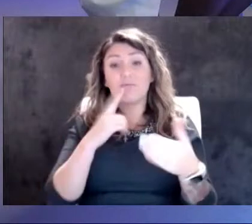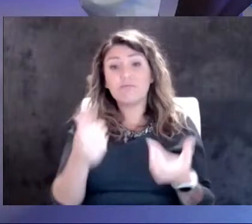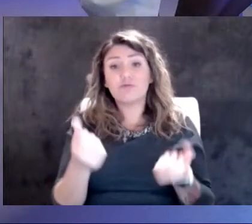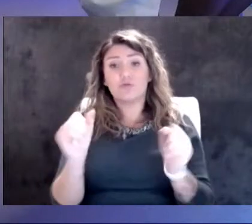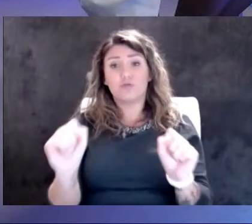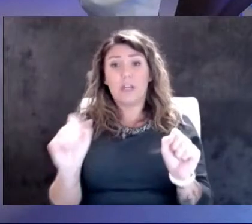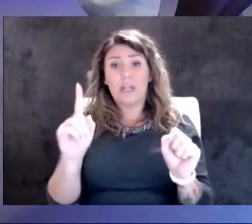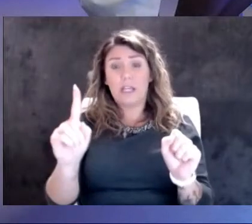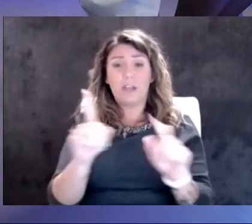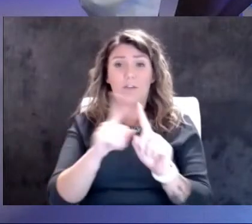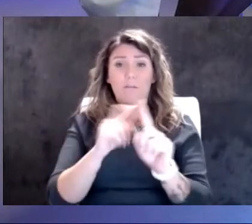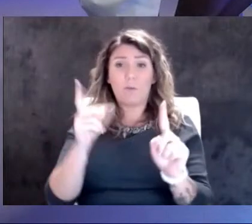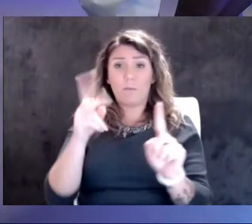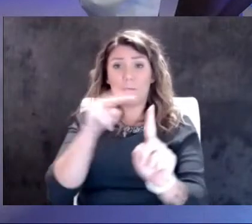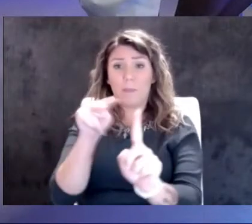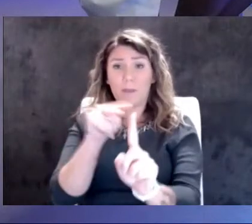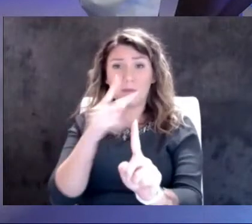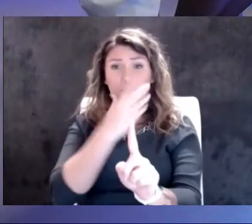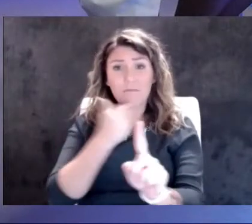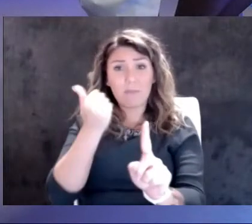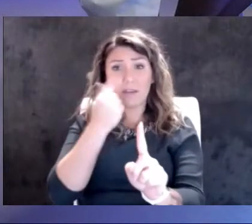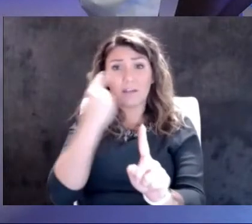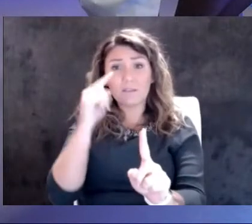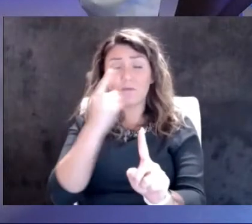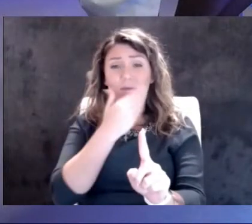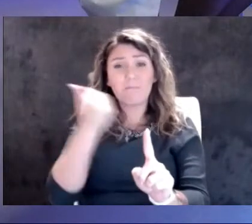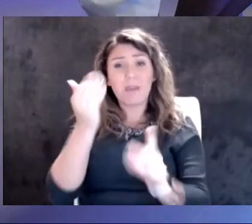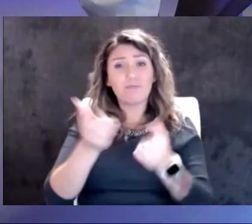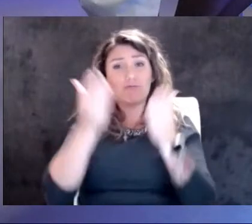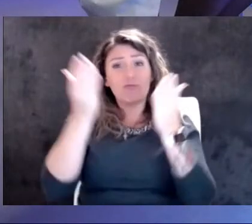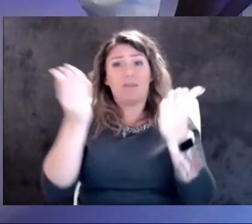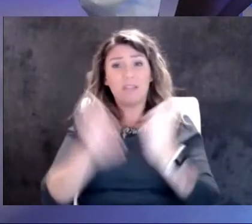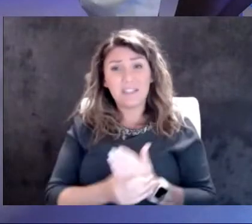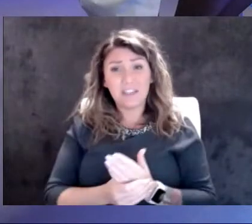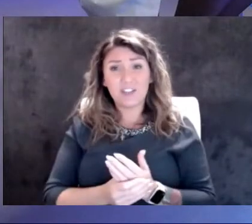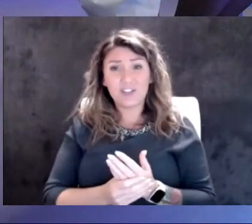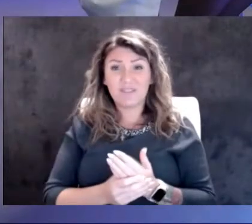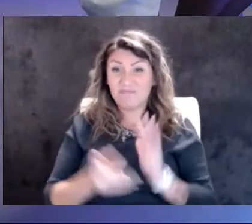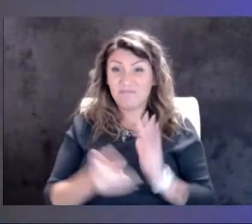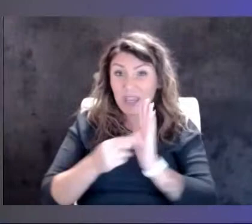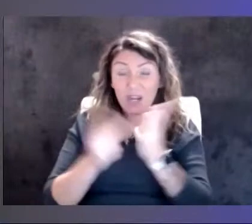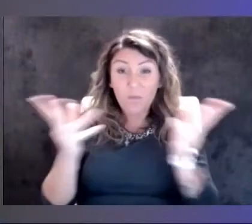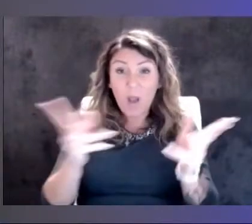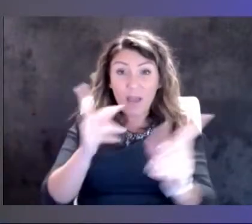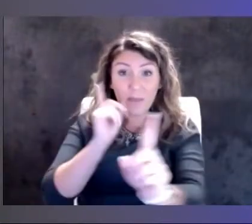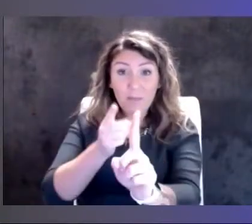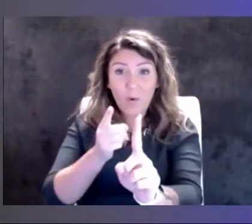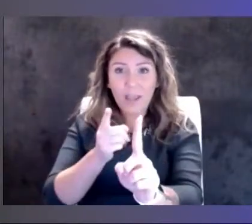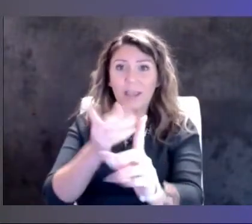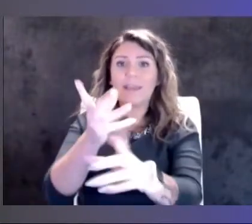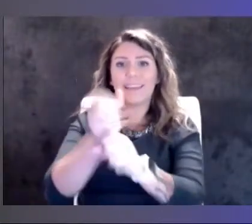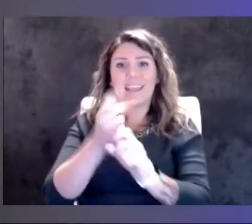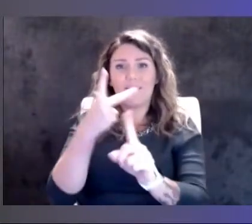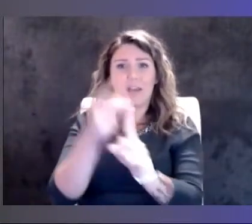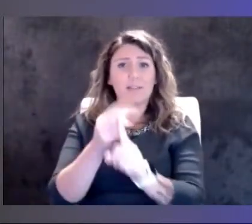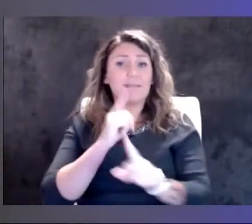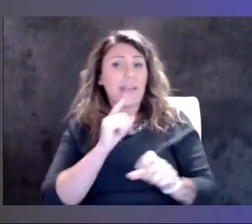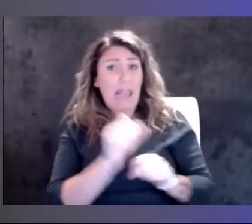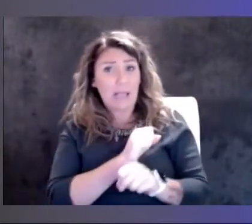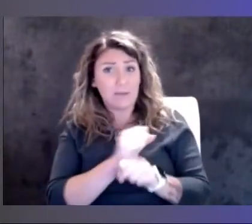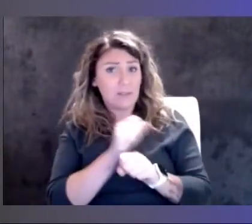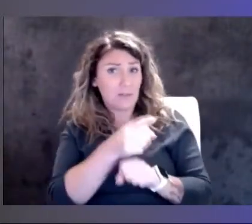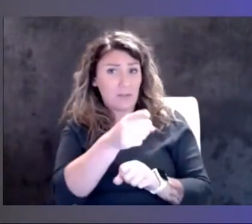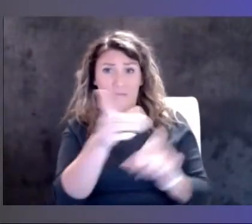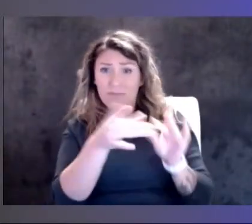health perspective, we're trying to do the very best to make the best recommendation we can, which is basically go get vaccinated. Absolutely. Absolutely. And I think you highlighted well, we have